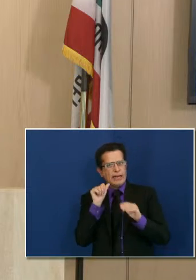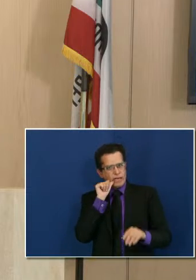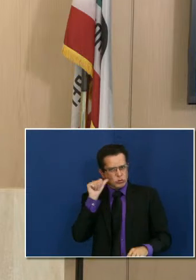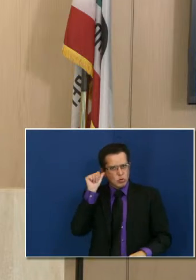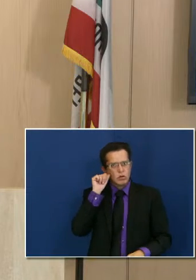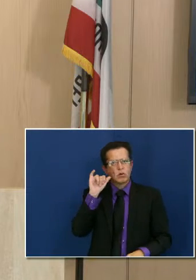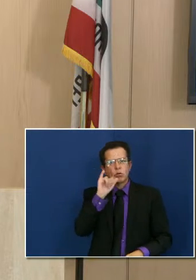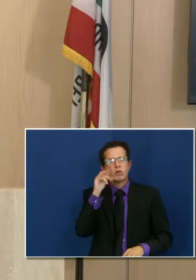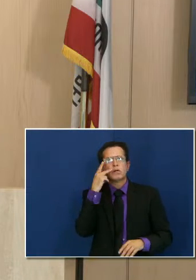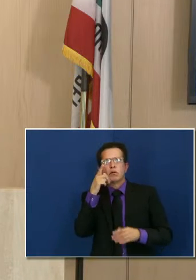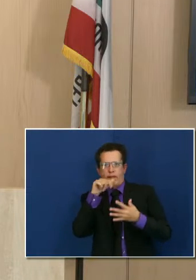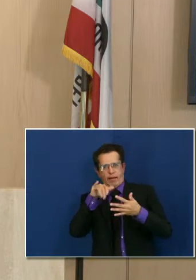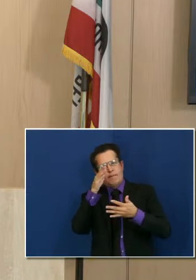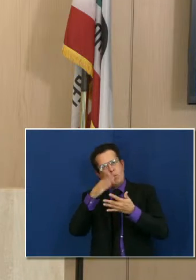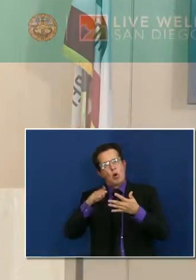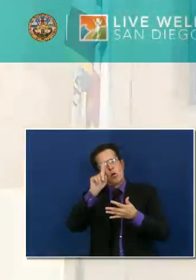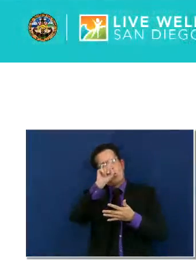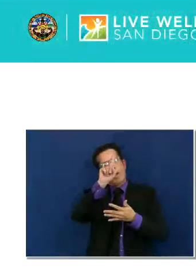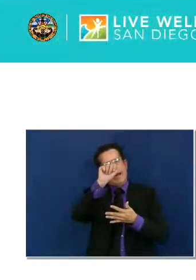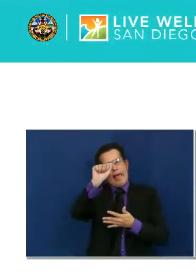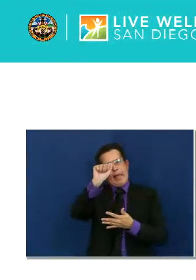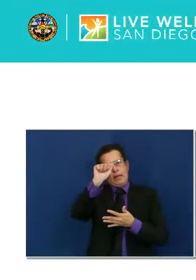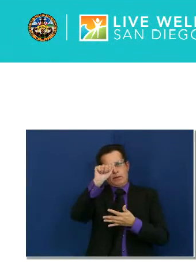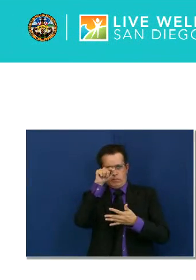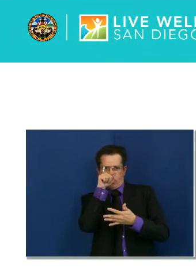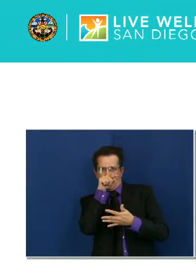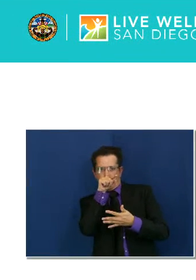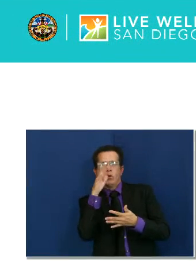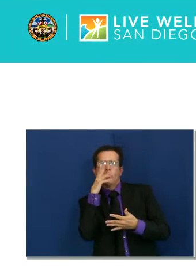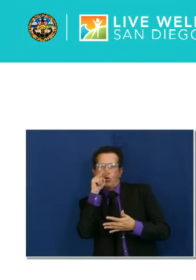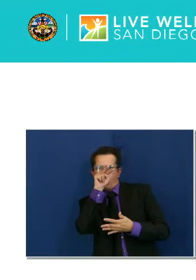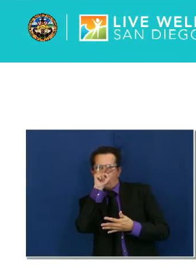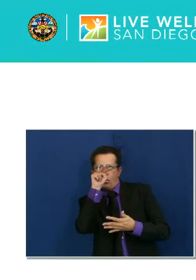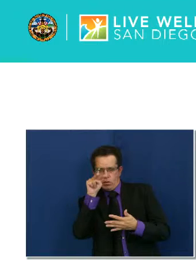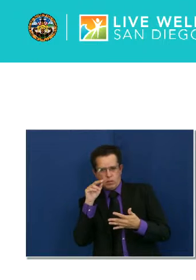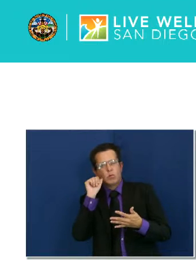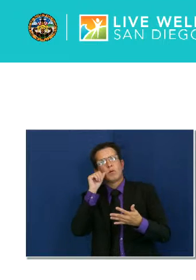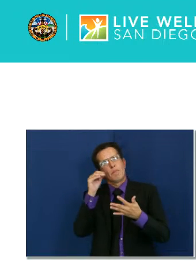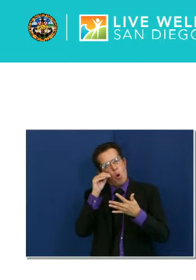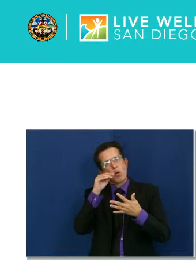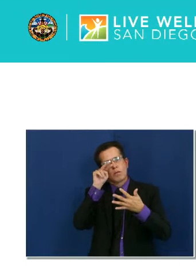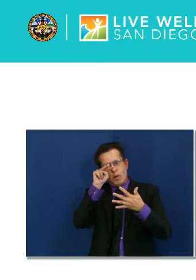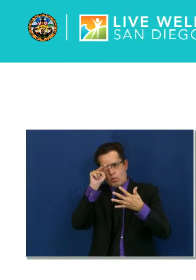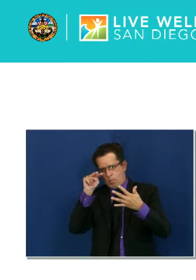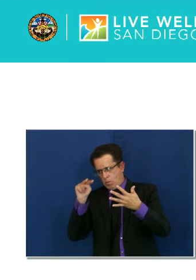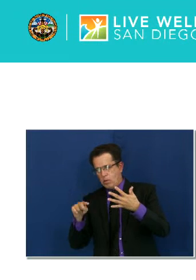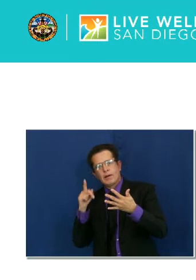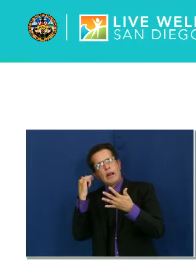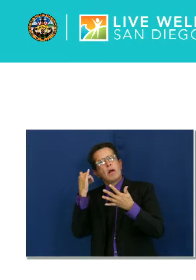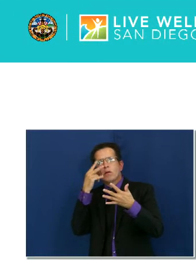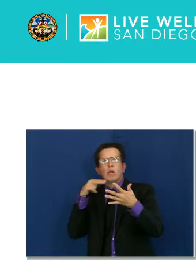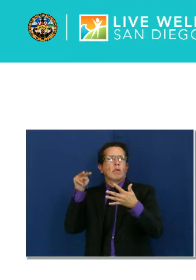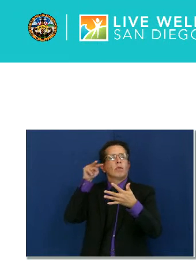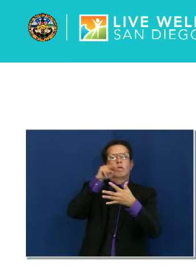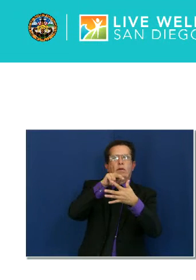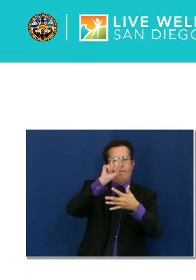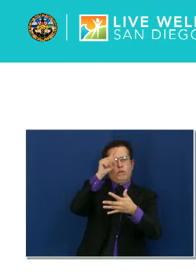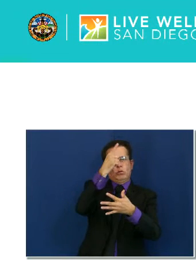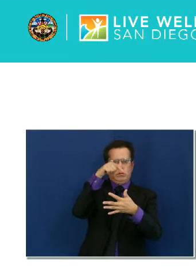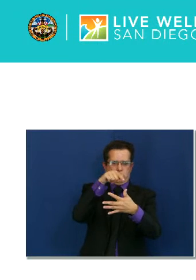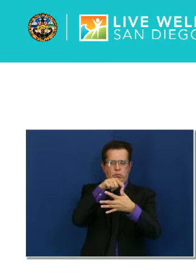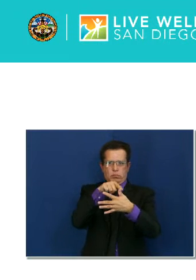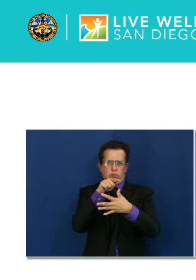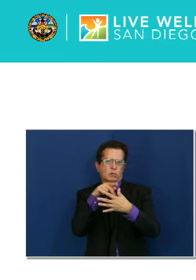just phase 1A, and they will continue to meet to look at these other phases. But as of now, this is how